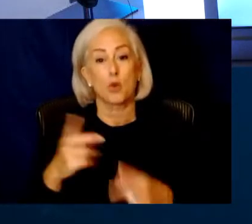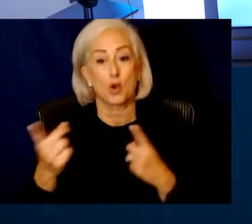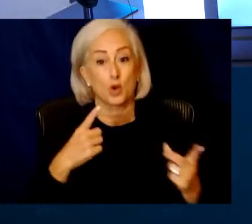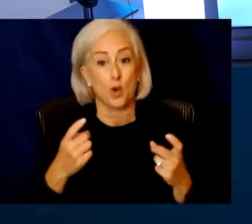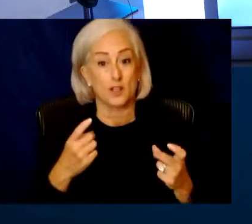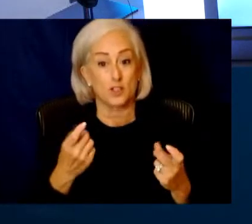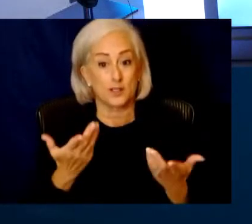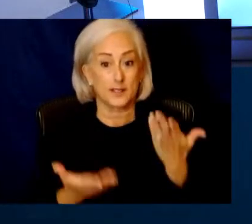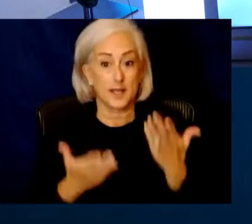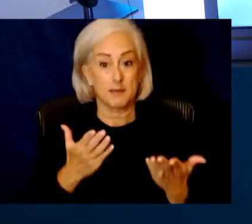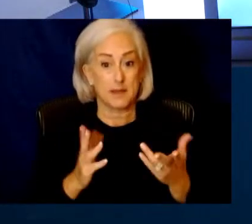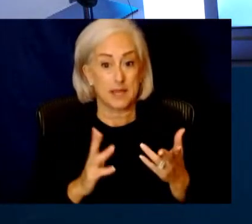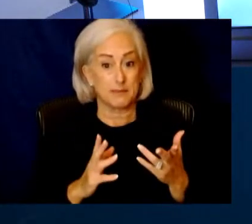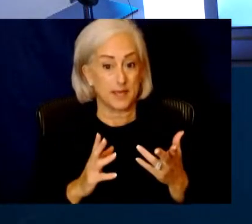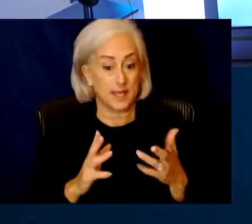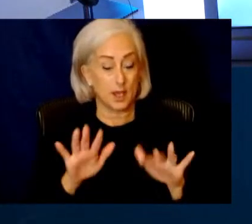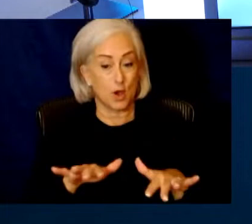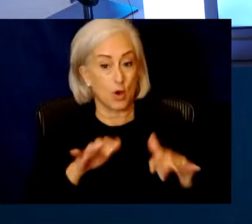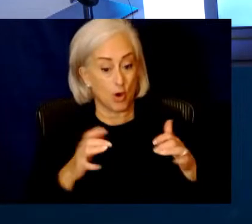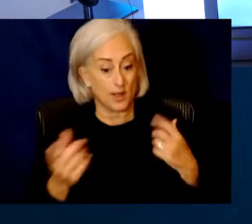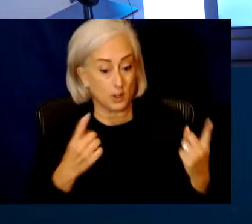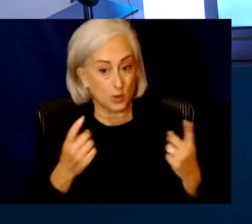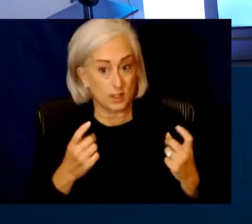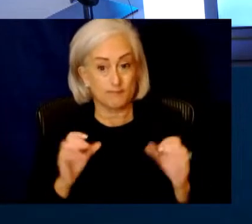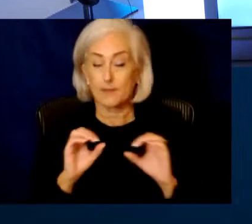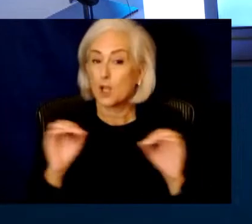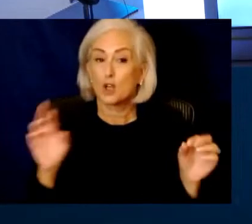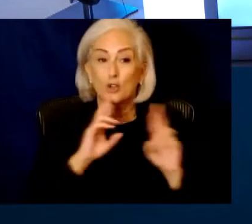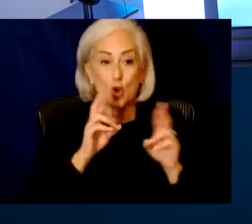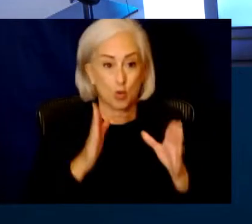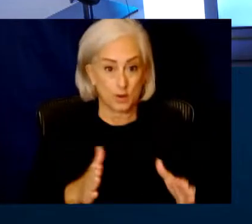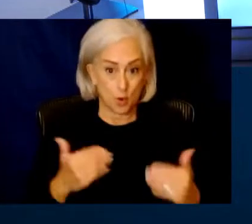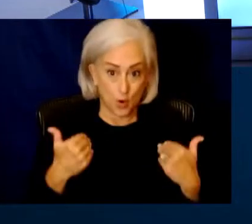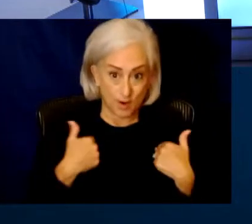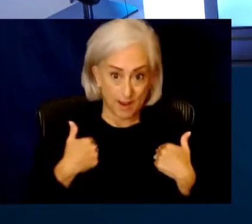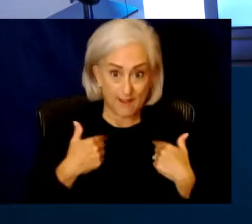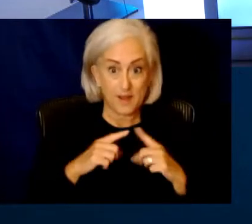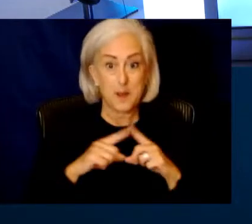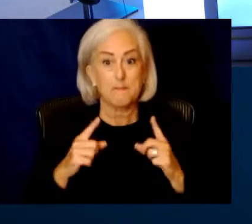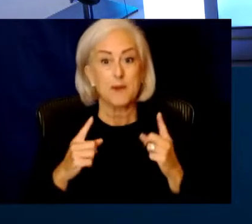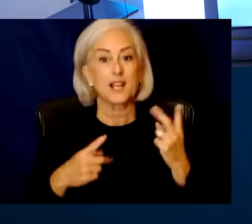today. Okay, so no reporters on the line, but I will tell you the viewers show up